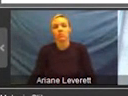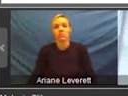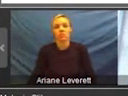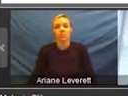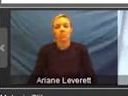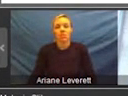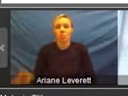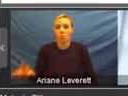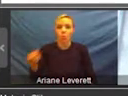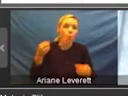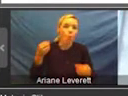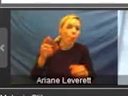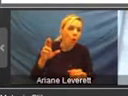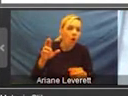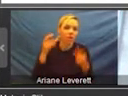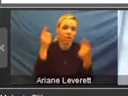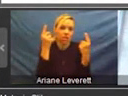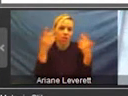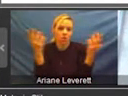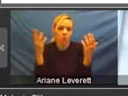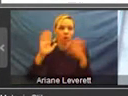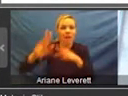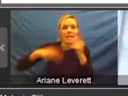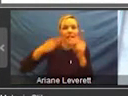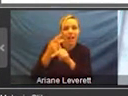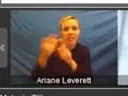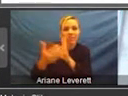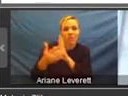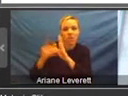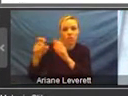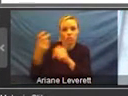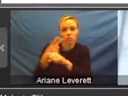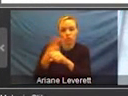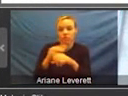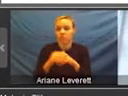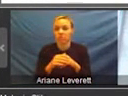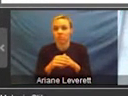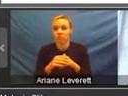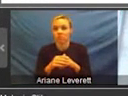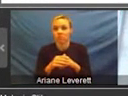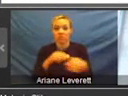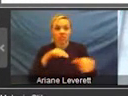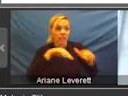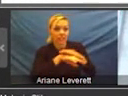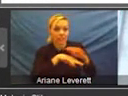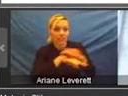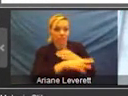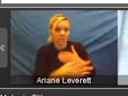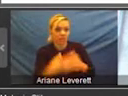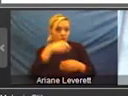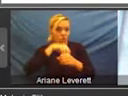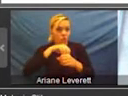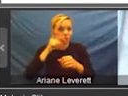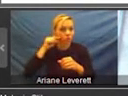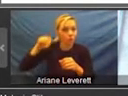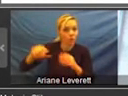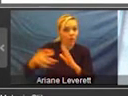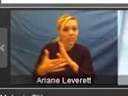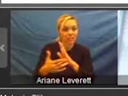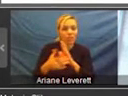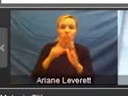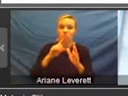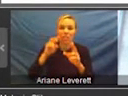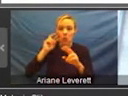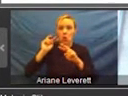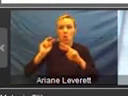used. The wider accessibility is taken into account. The focus is often limited to infrastructure